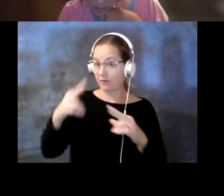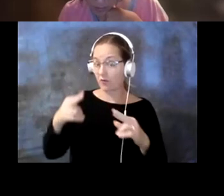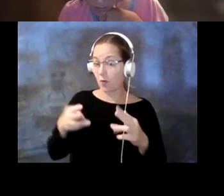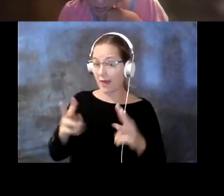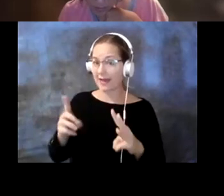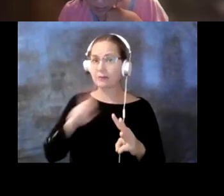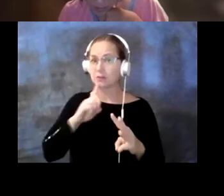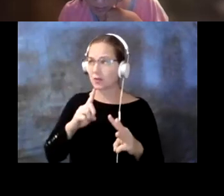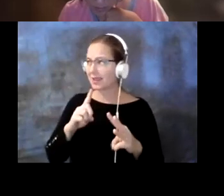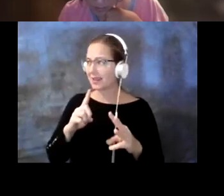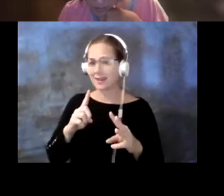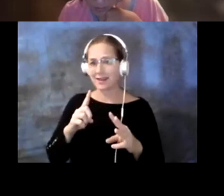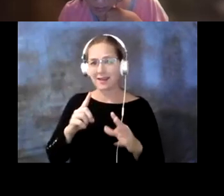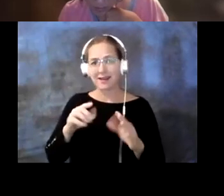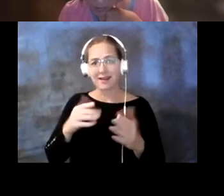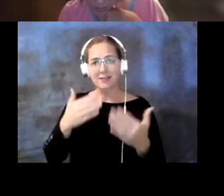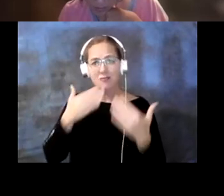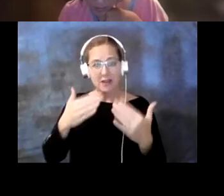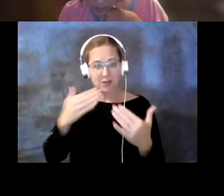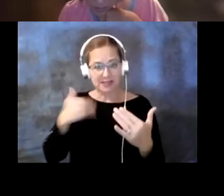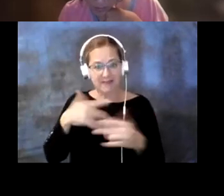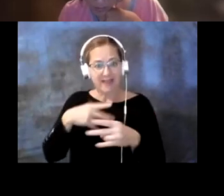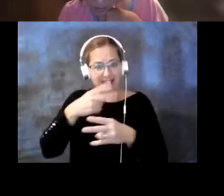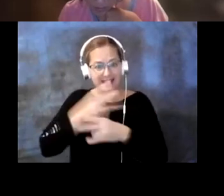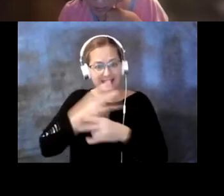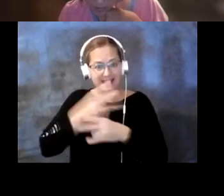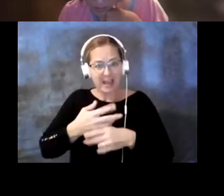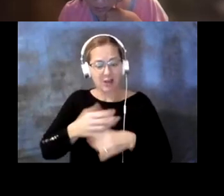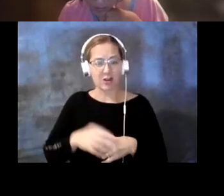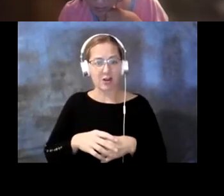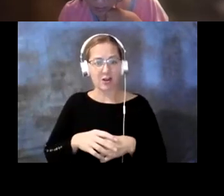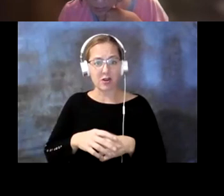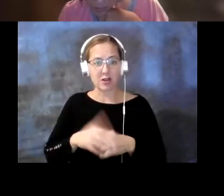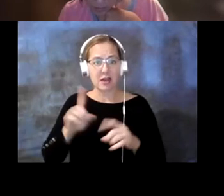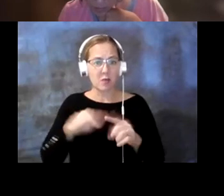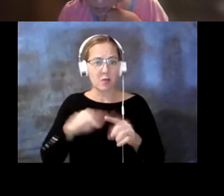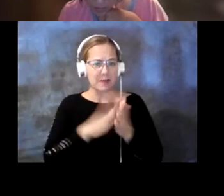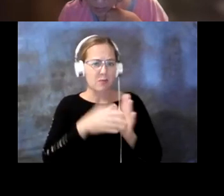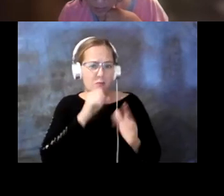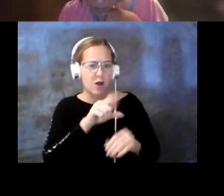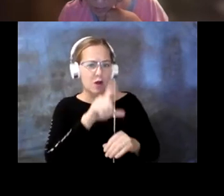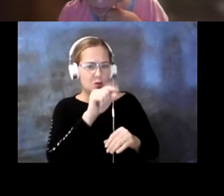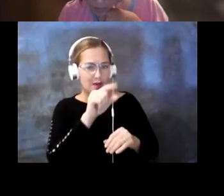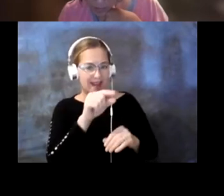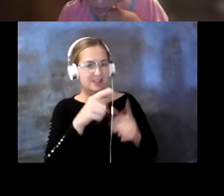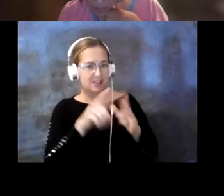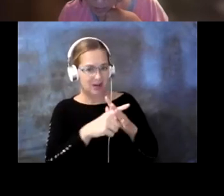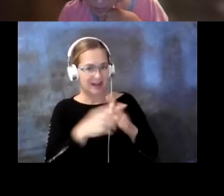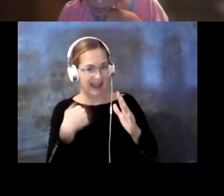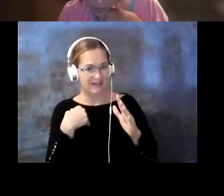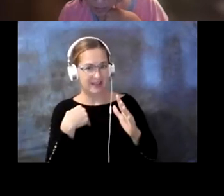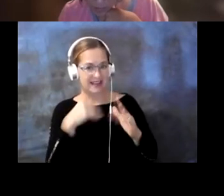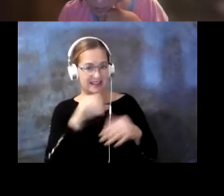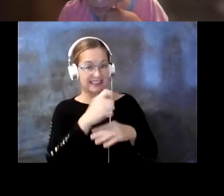that sort of care because I know that care doesn't exist everywhere. But then when I got into my 20s and actually started having sex with other